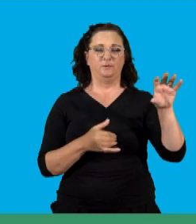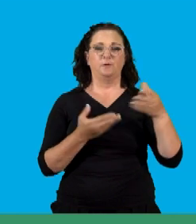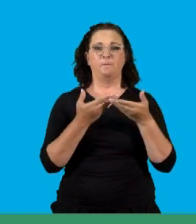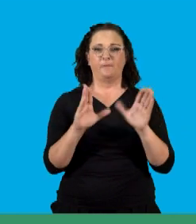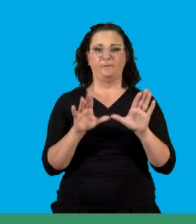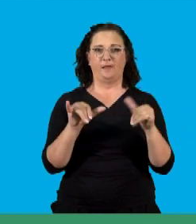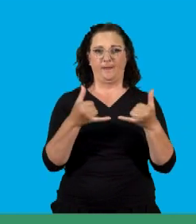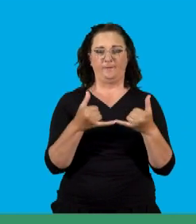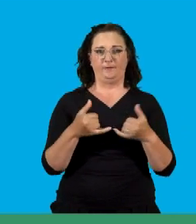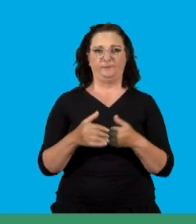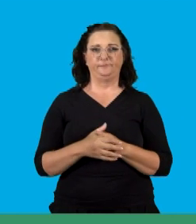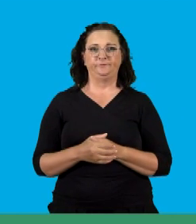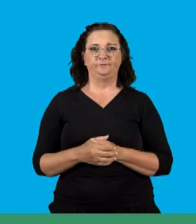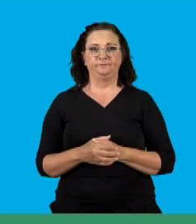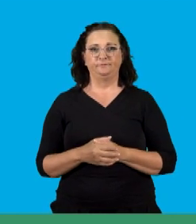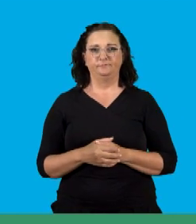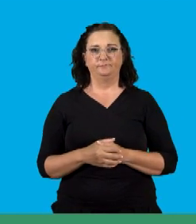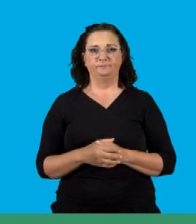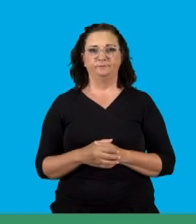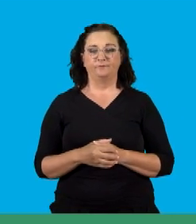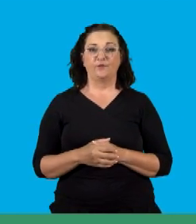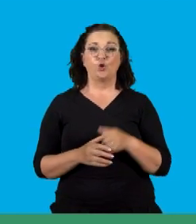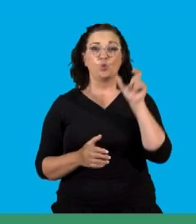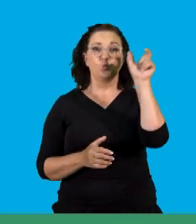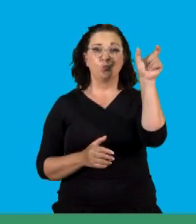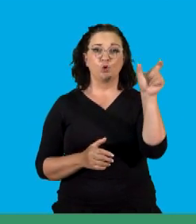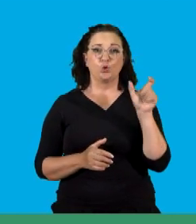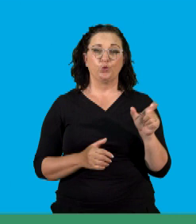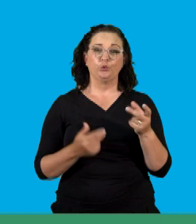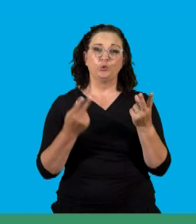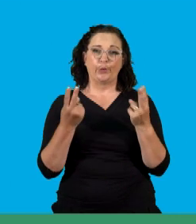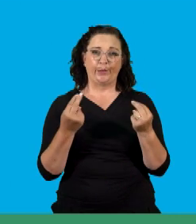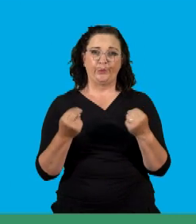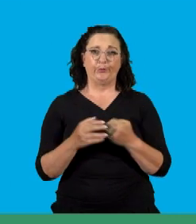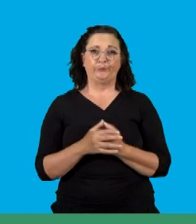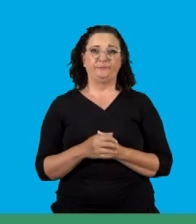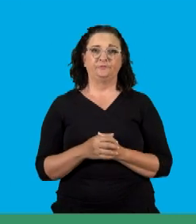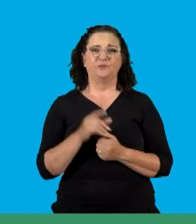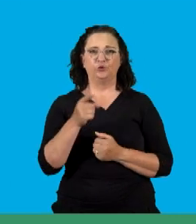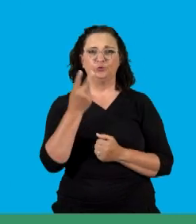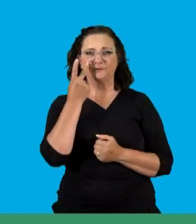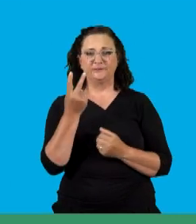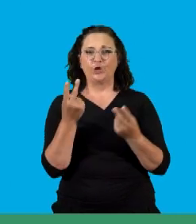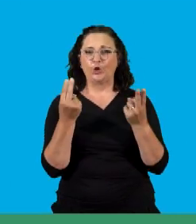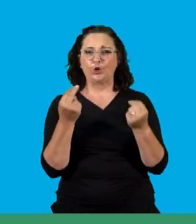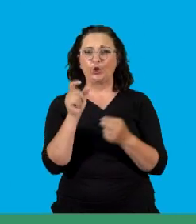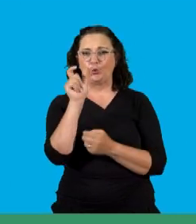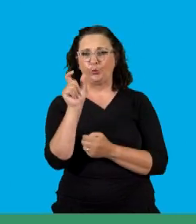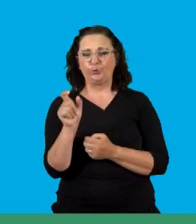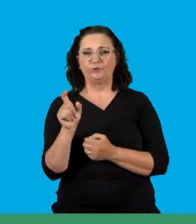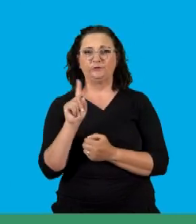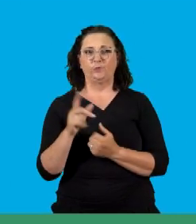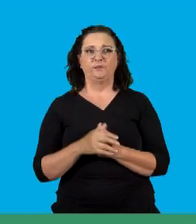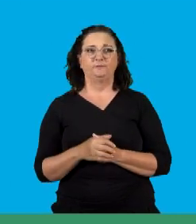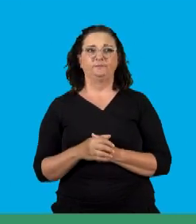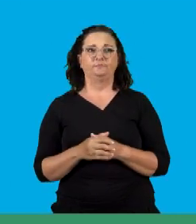the public company. Now, new words and language recap. So here are the words that you came across with throughout